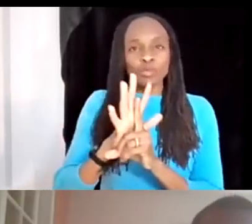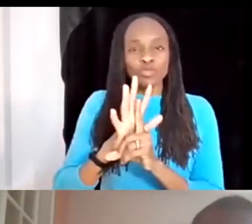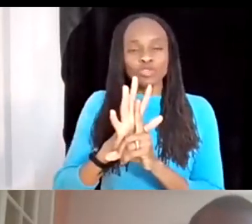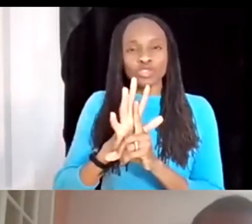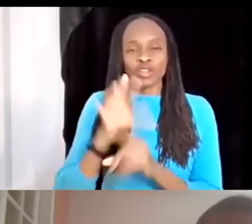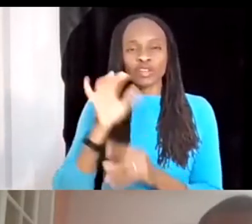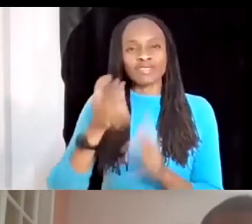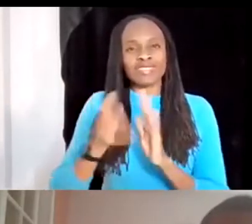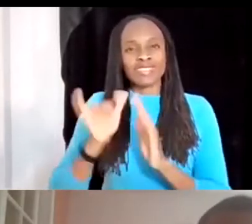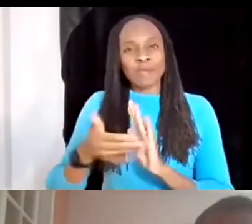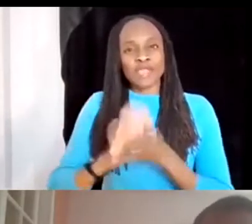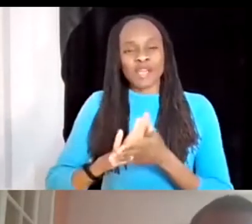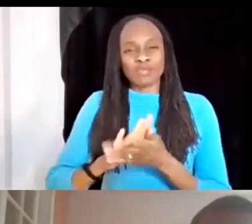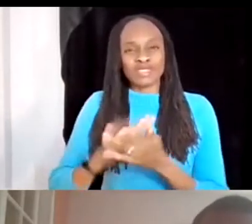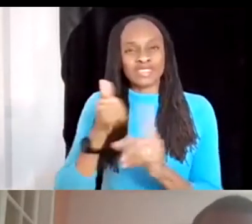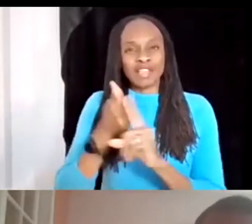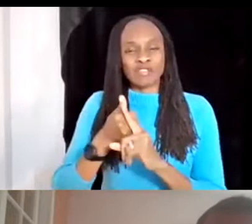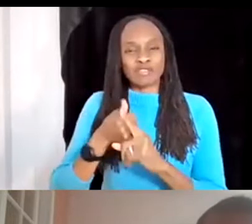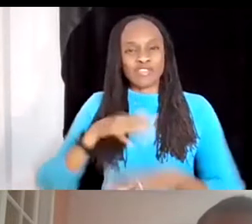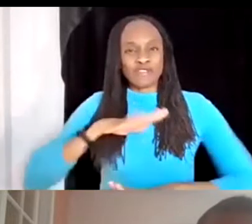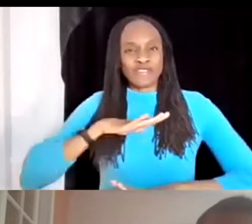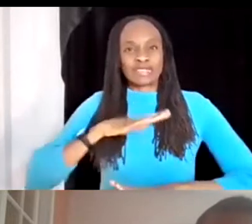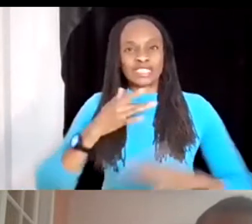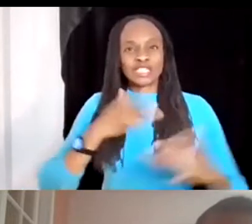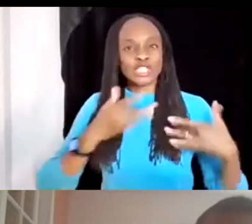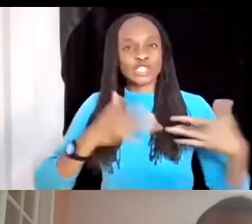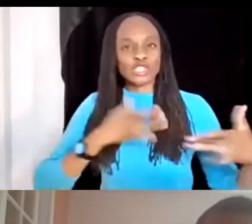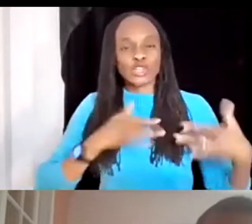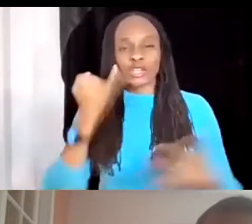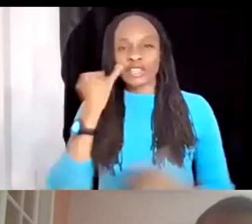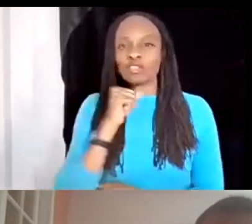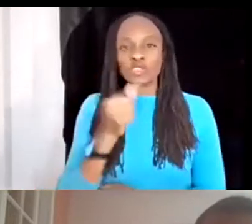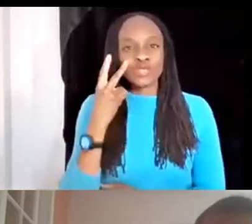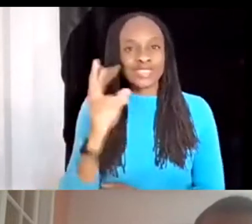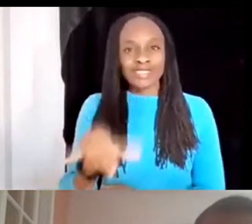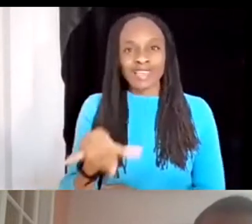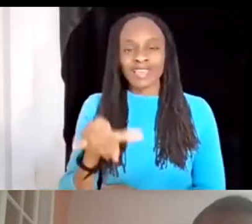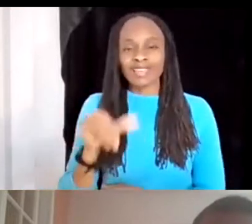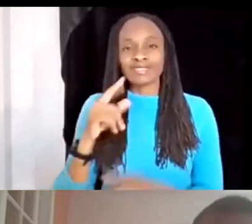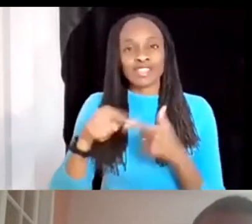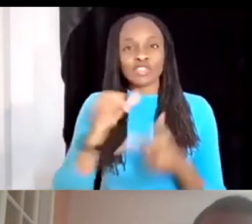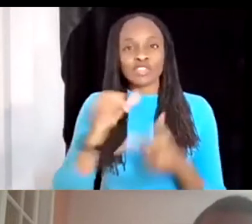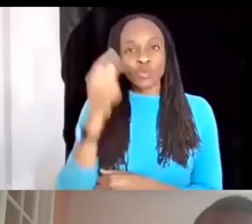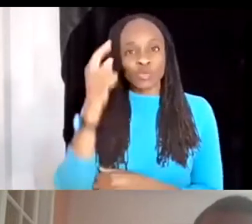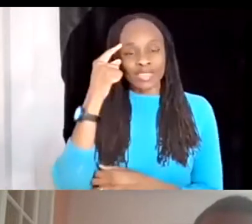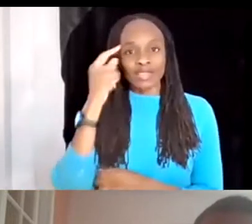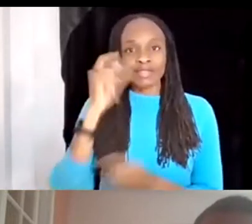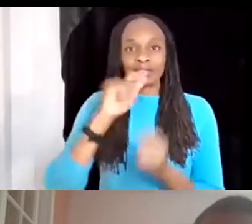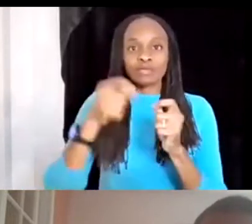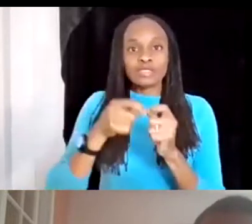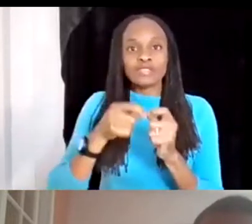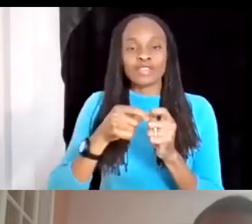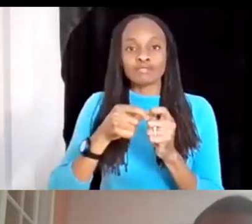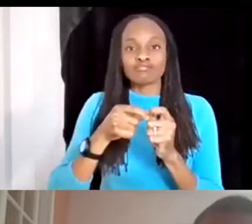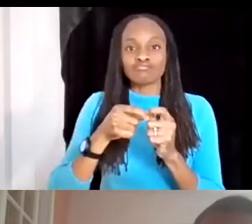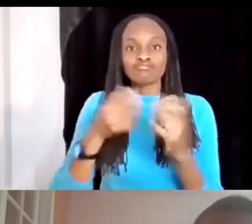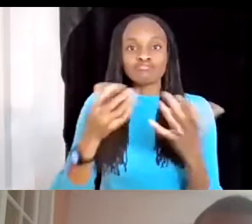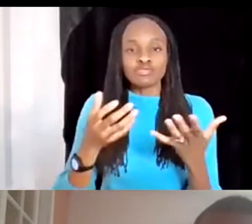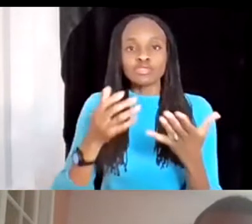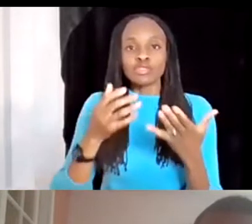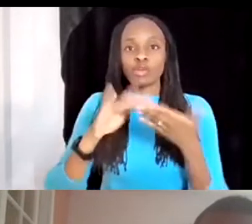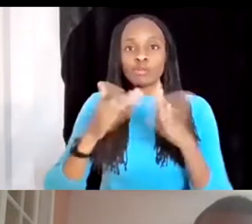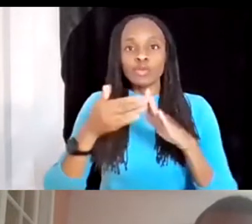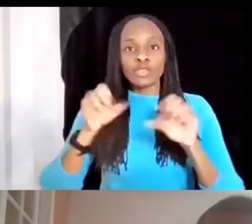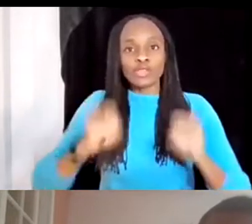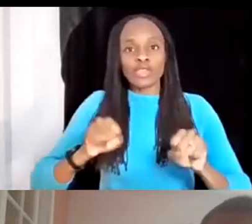self-fulfilling concern. So if you don't see it, then you don't think a certain community is hireable. And then